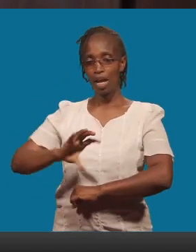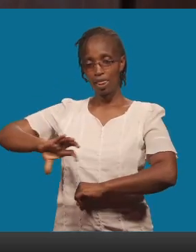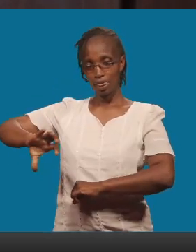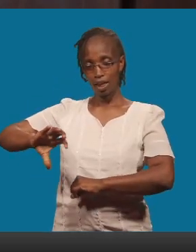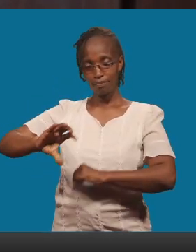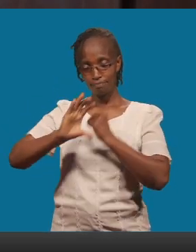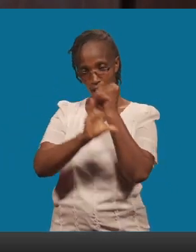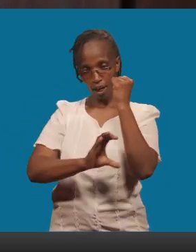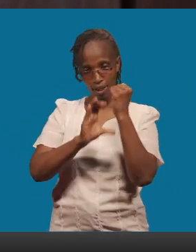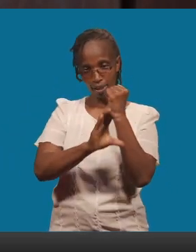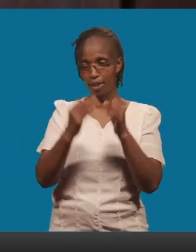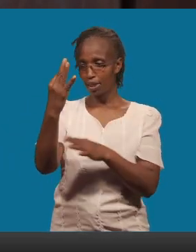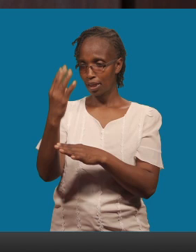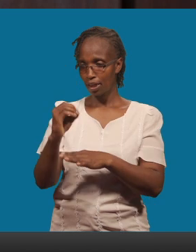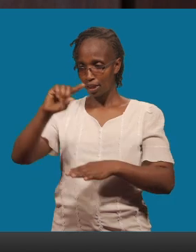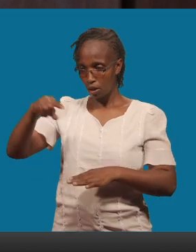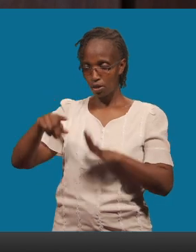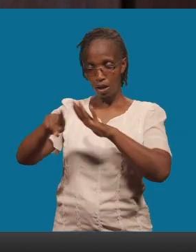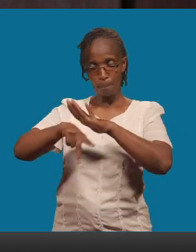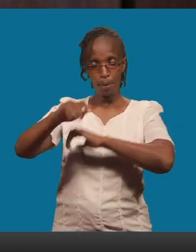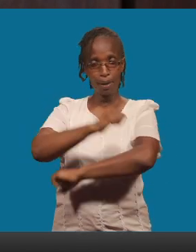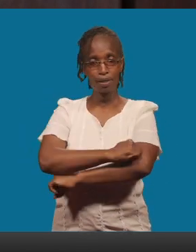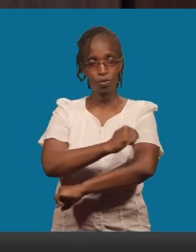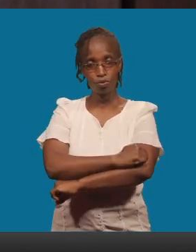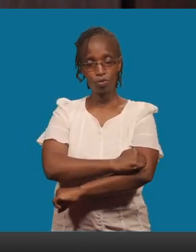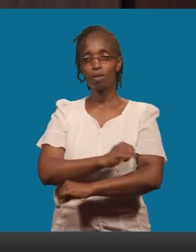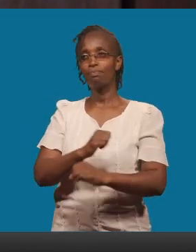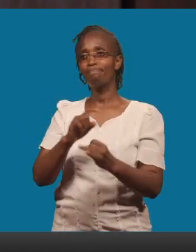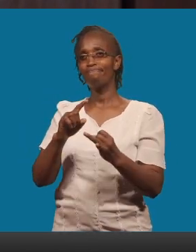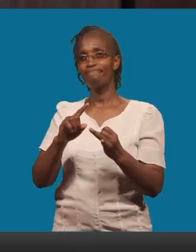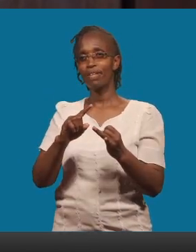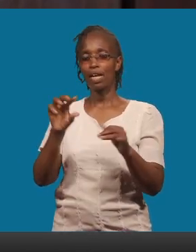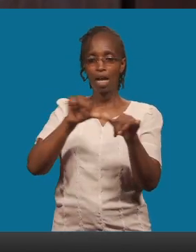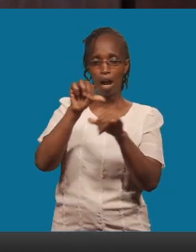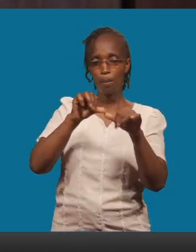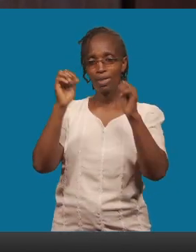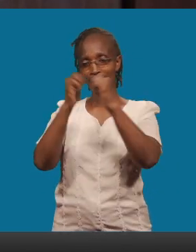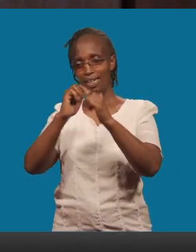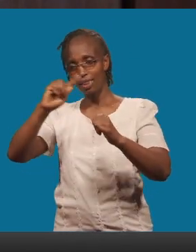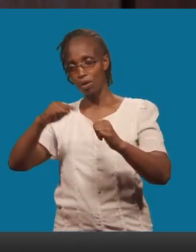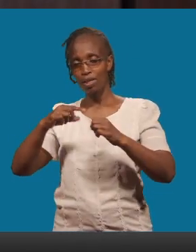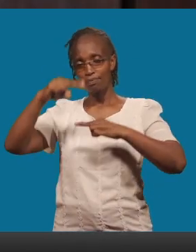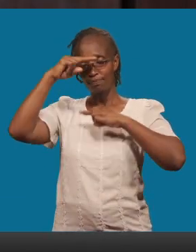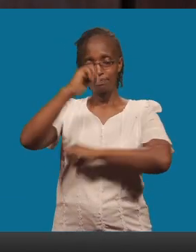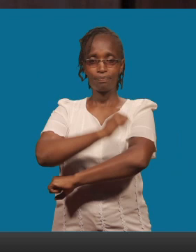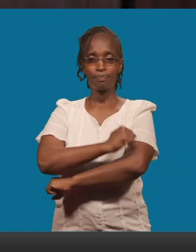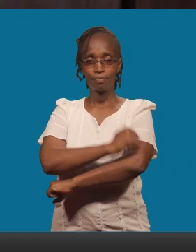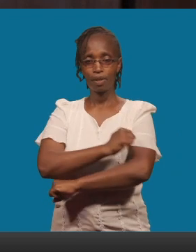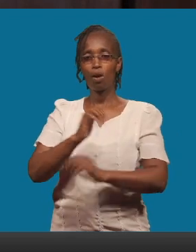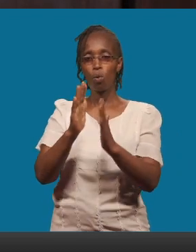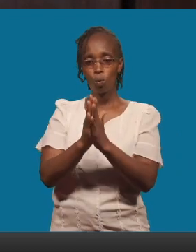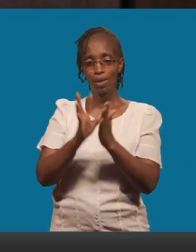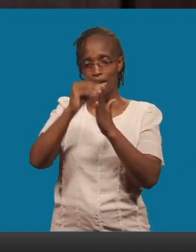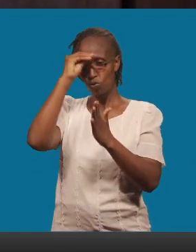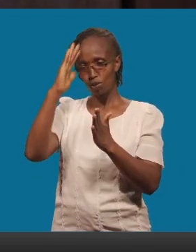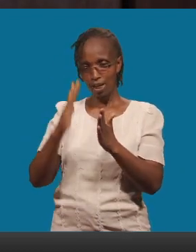country. 30,000 primary schools and around 10,000 secondary schools, with a